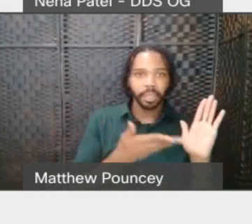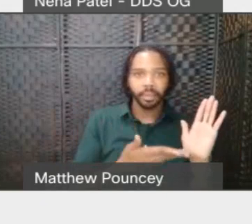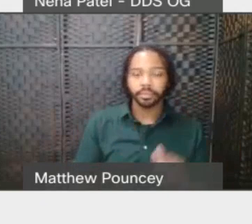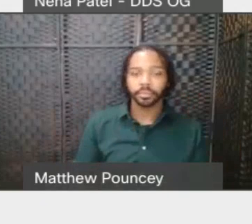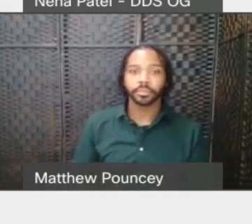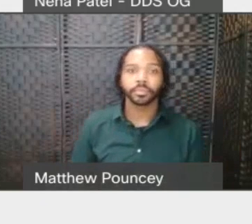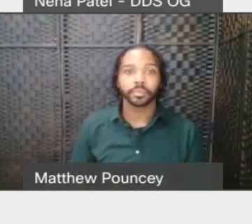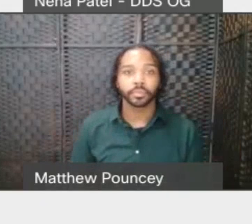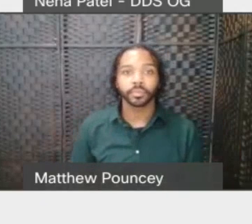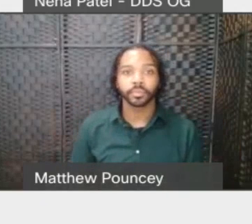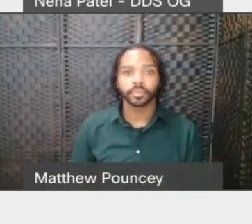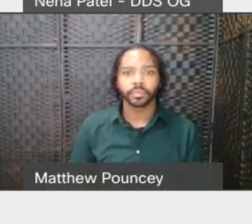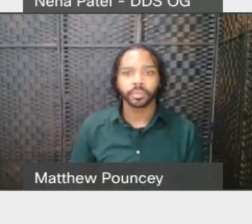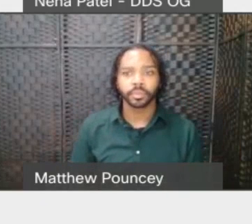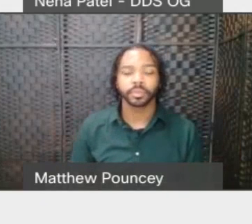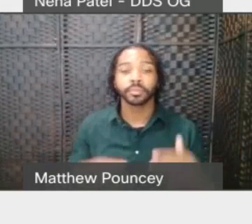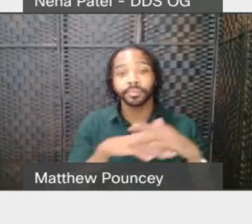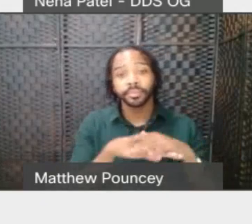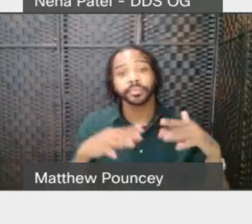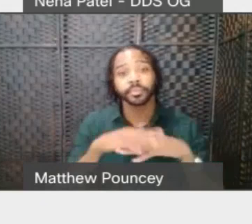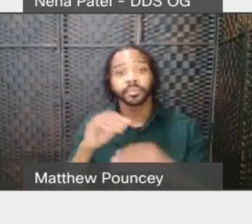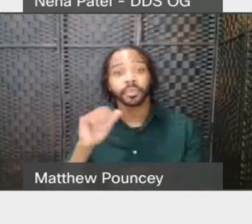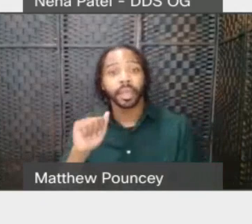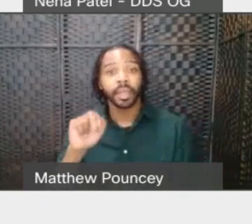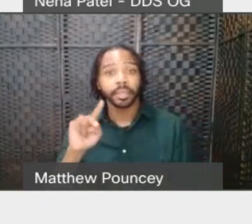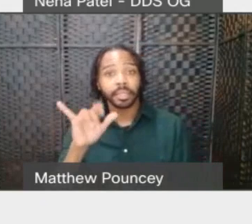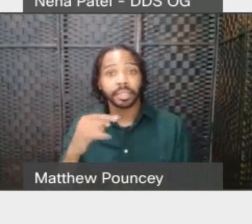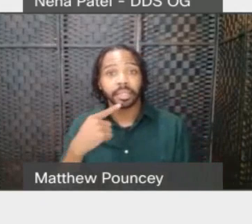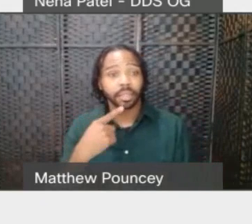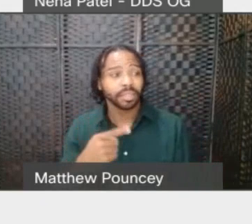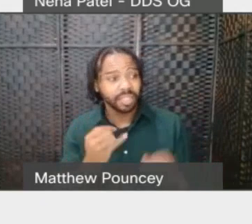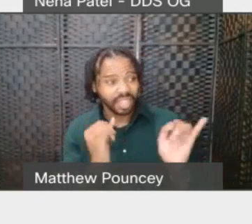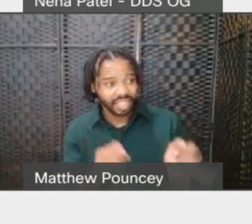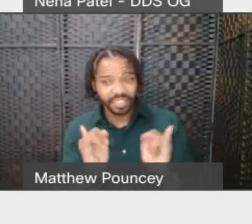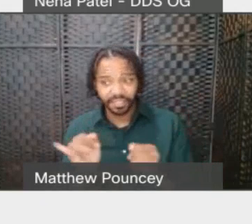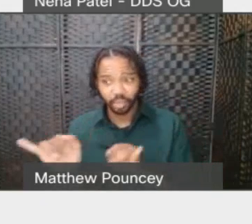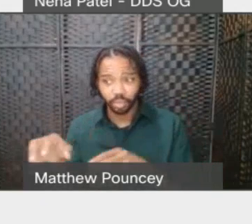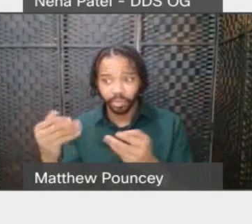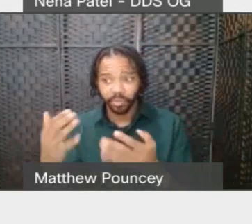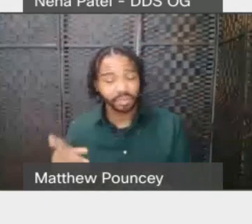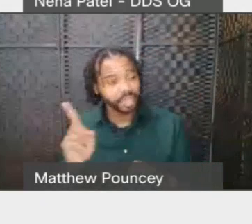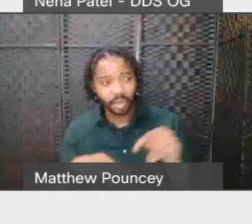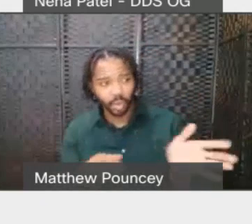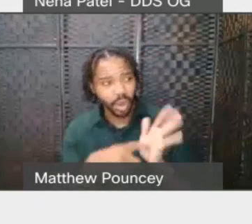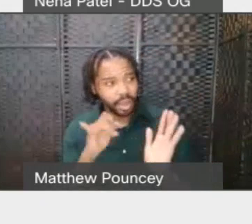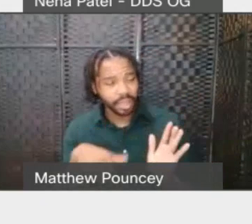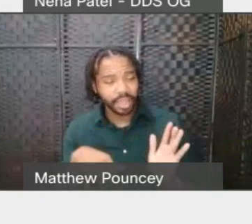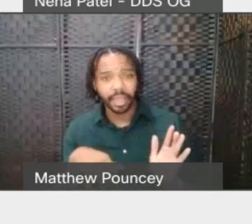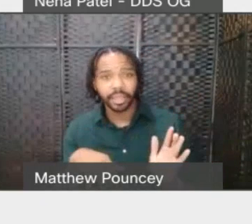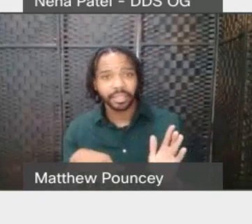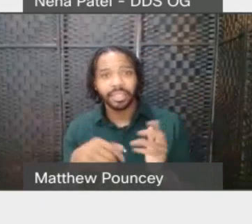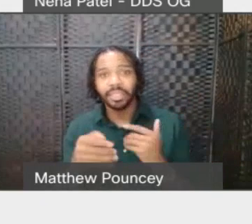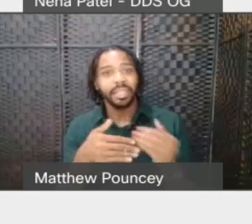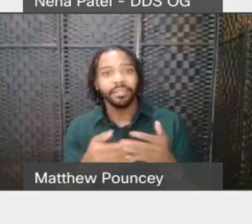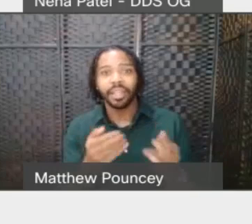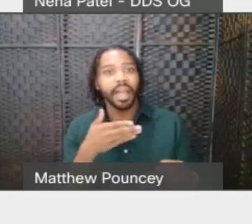I That have does a not question, mean will there that be individual providers could not require that on their own, even after the